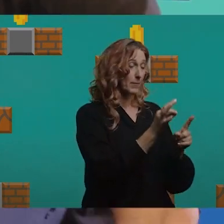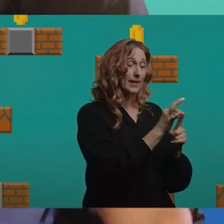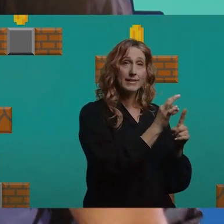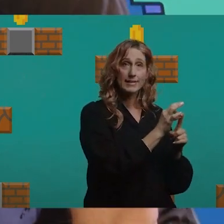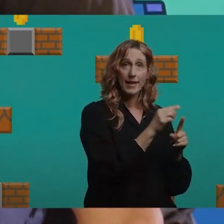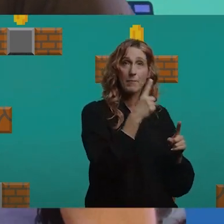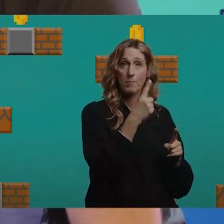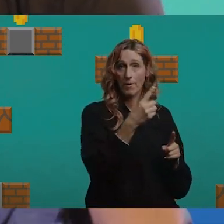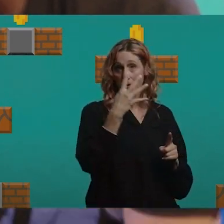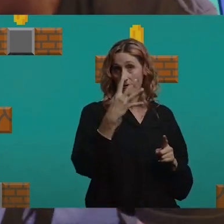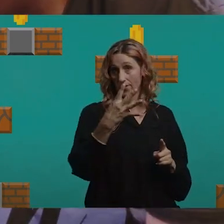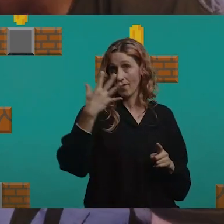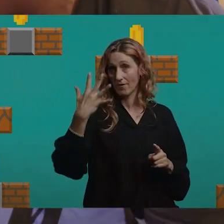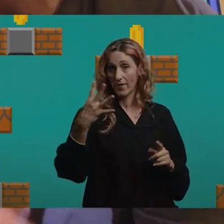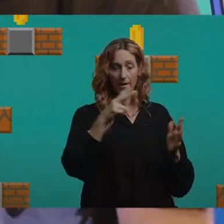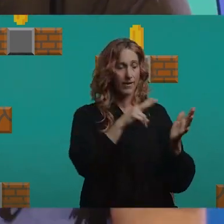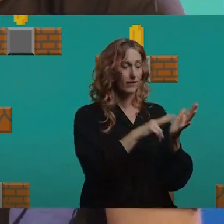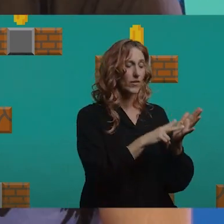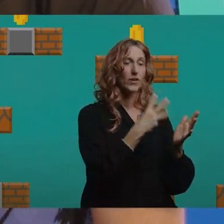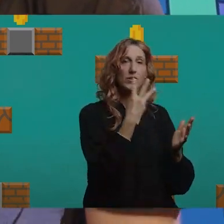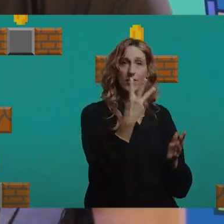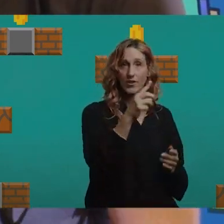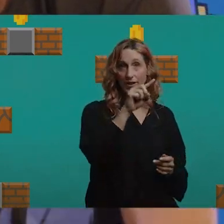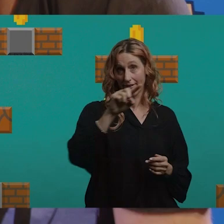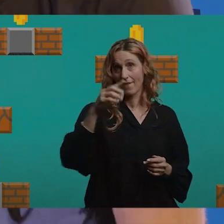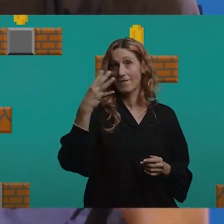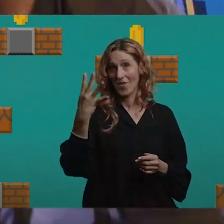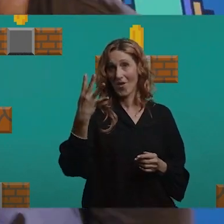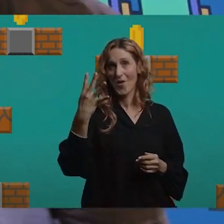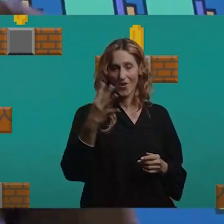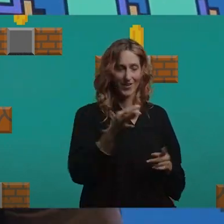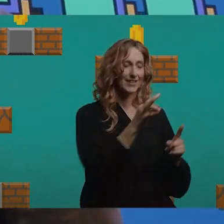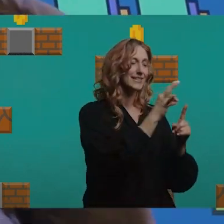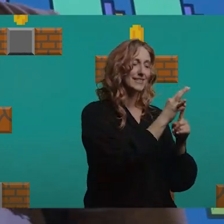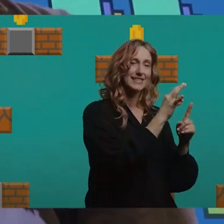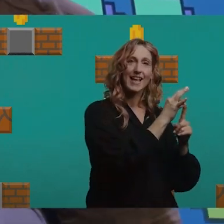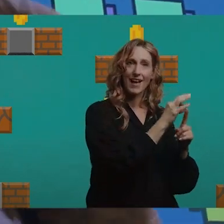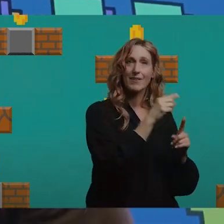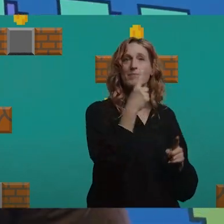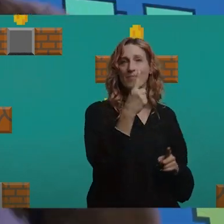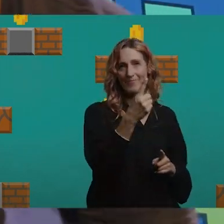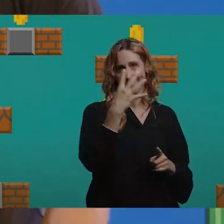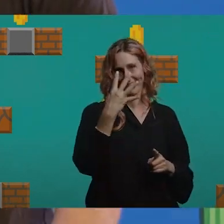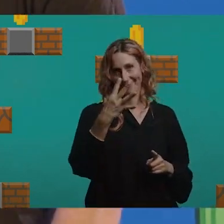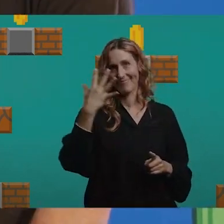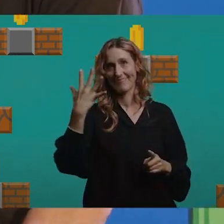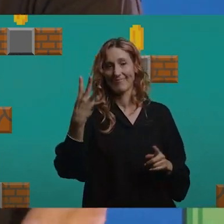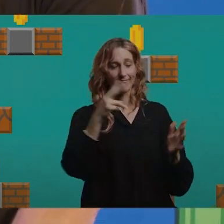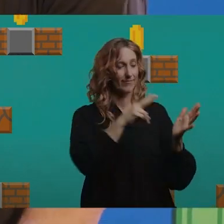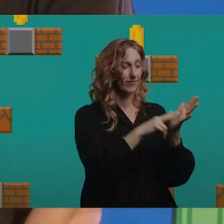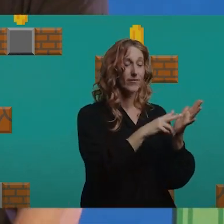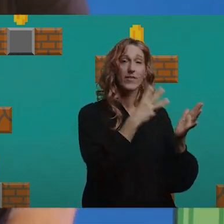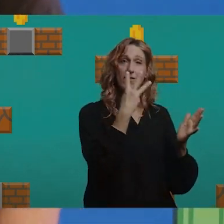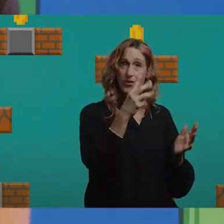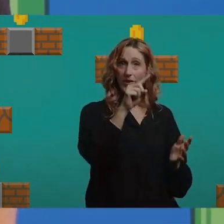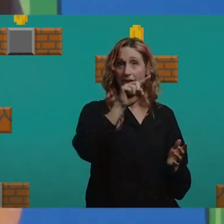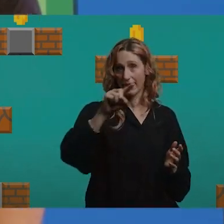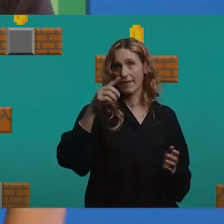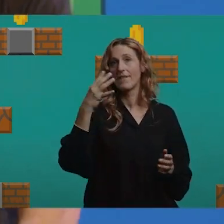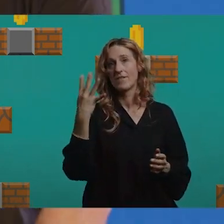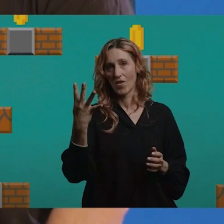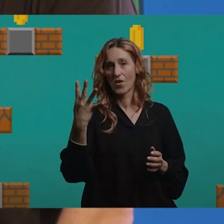acts. Psalm 145 verses 3 and 4. Psalm 145 verses 3 and